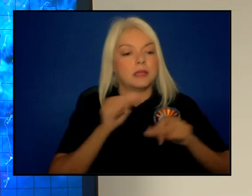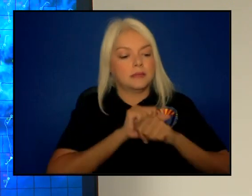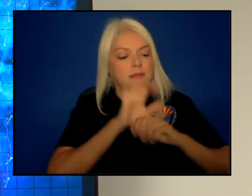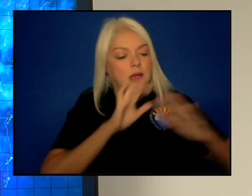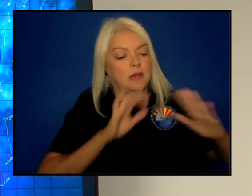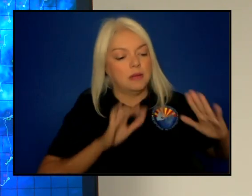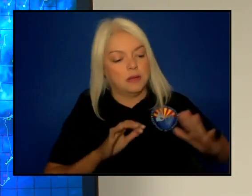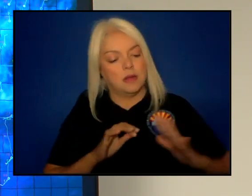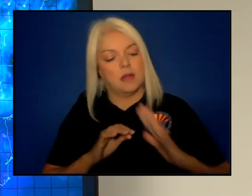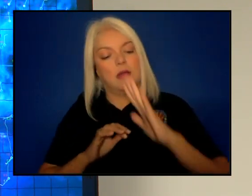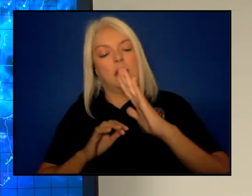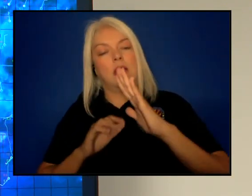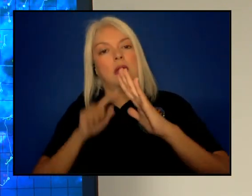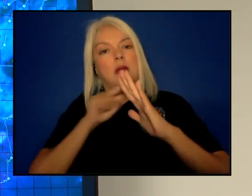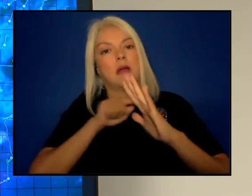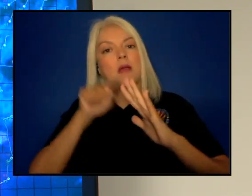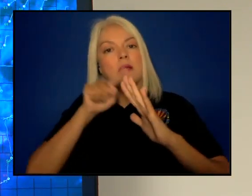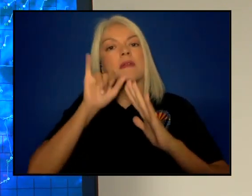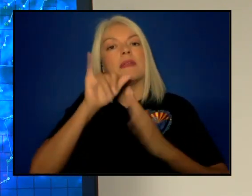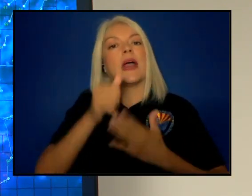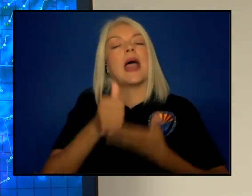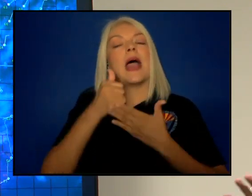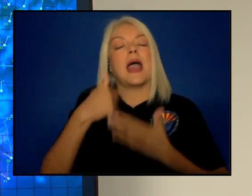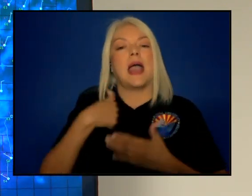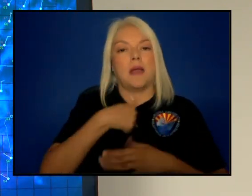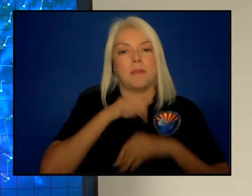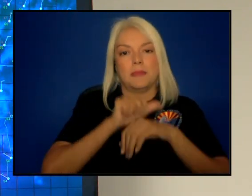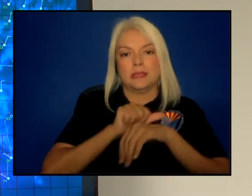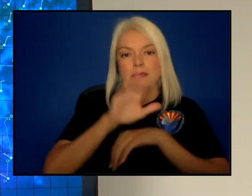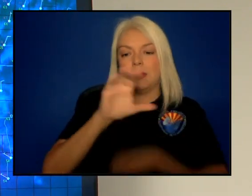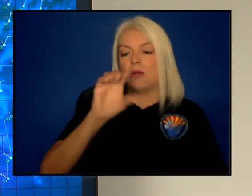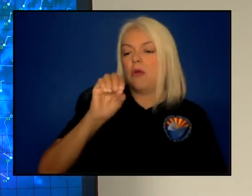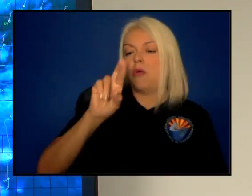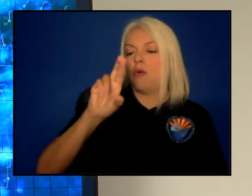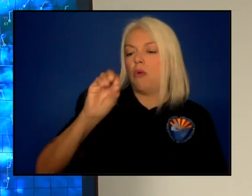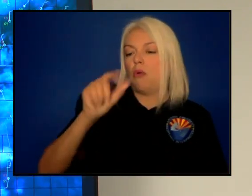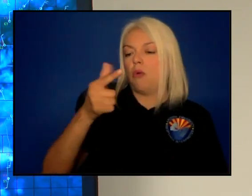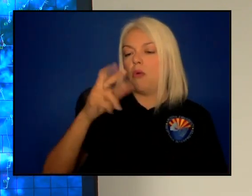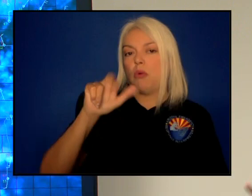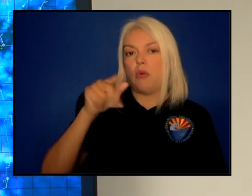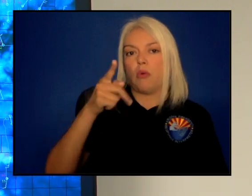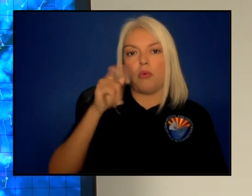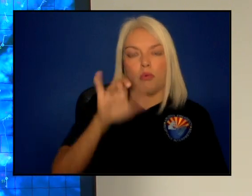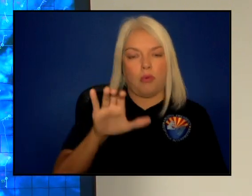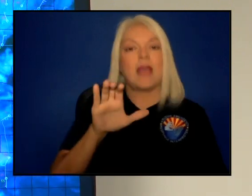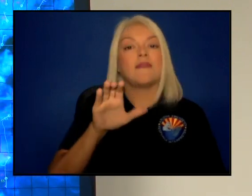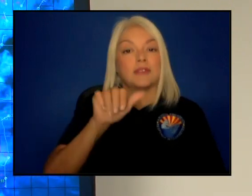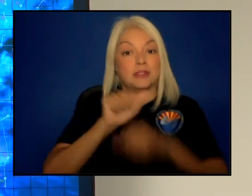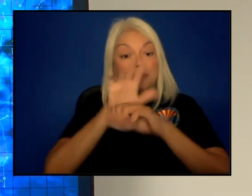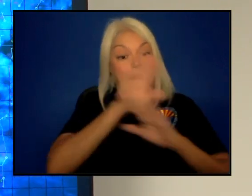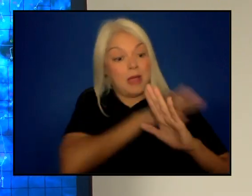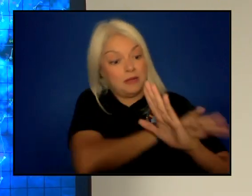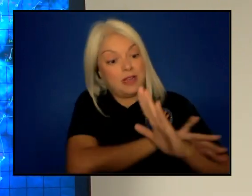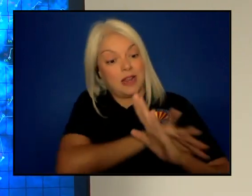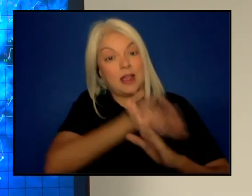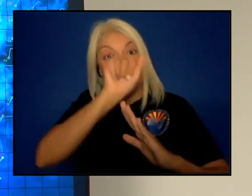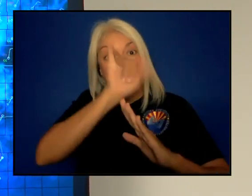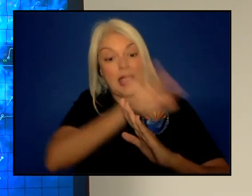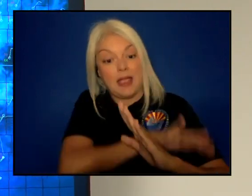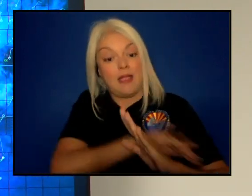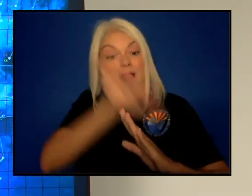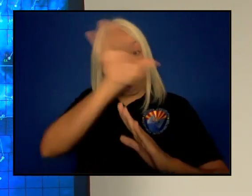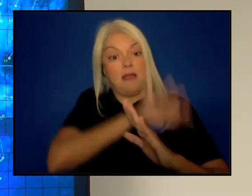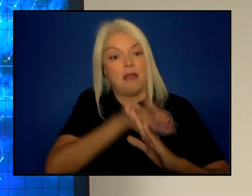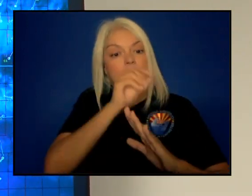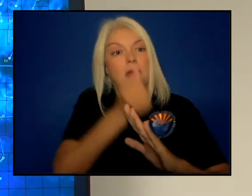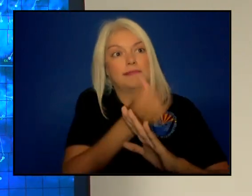us orographic lift, which means that air is running up the mountain and getting displaced that way. So